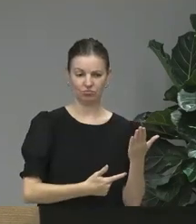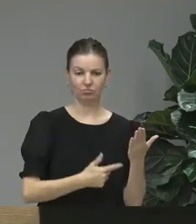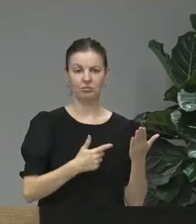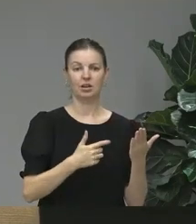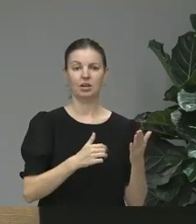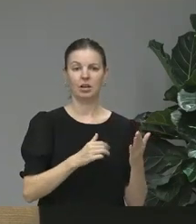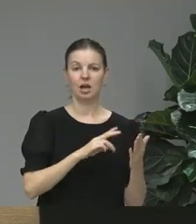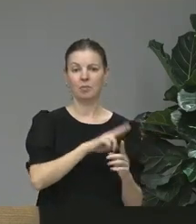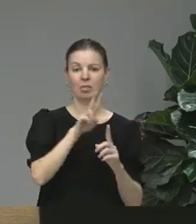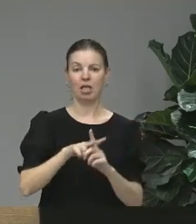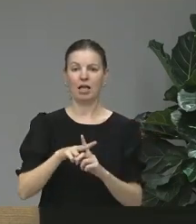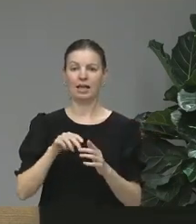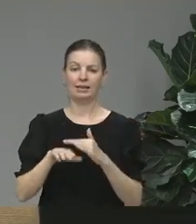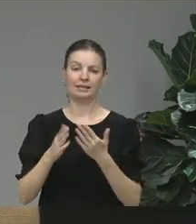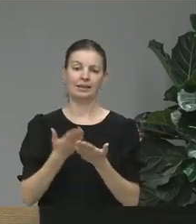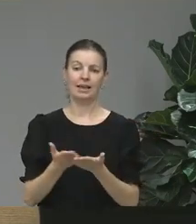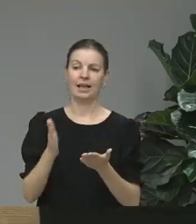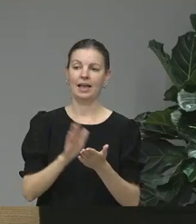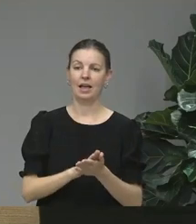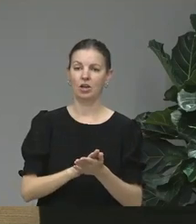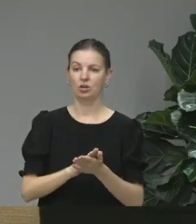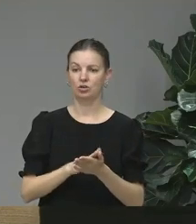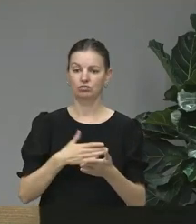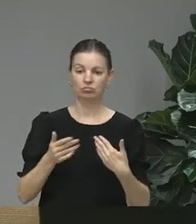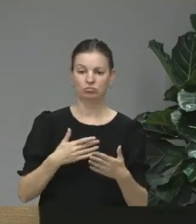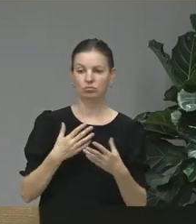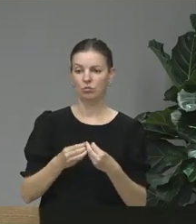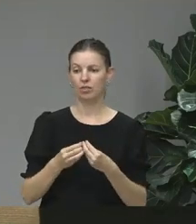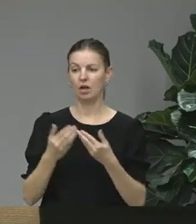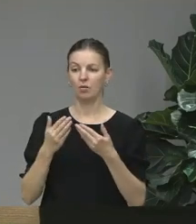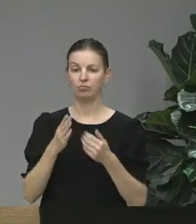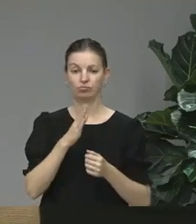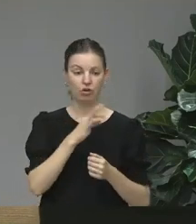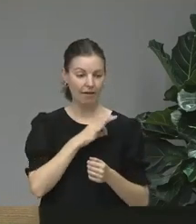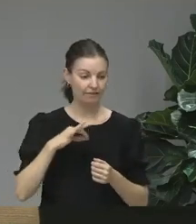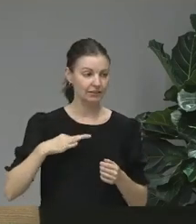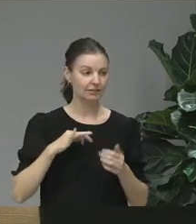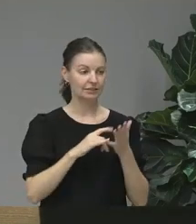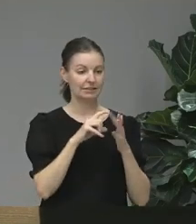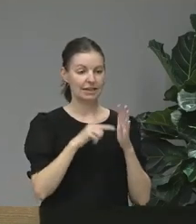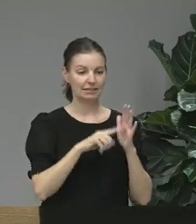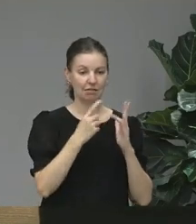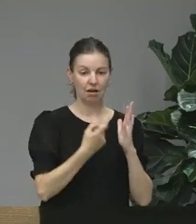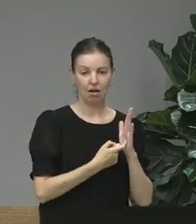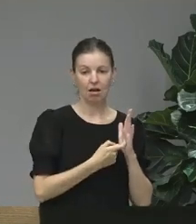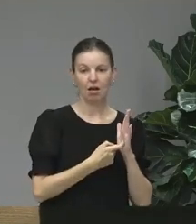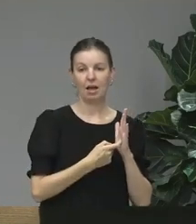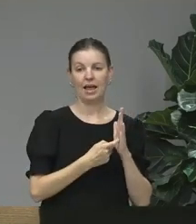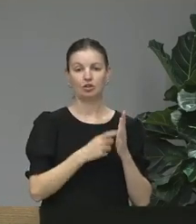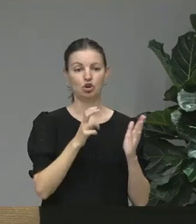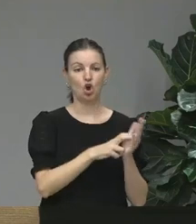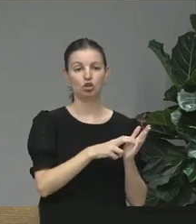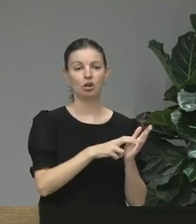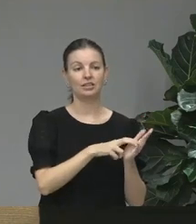like how you deal with the private sector and the neoliberal contracting out